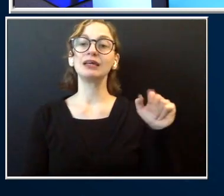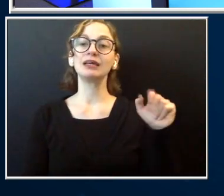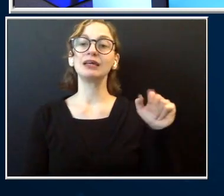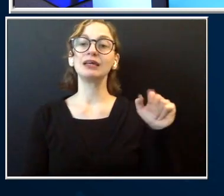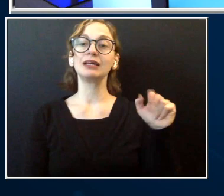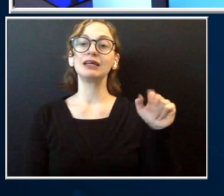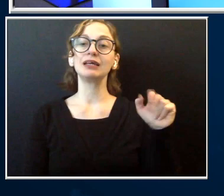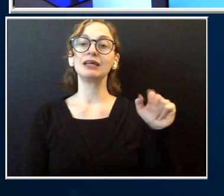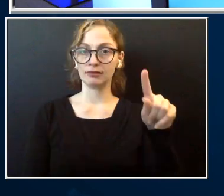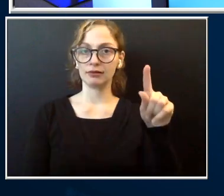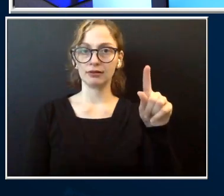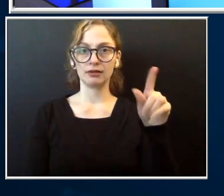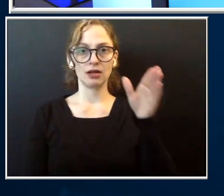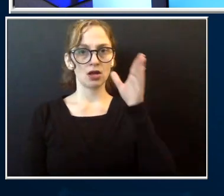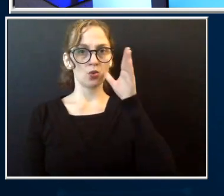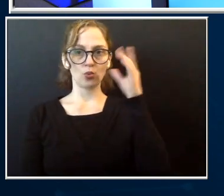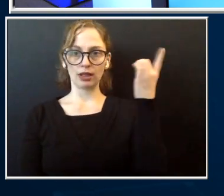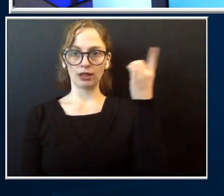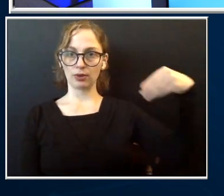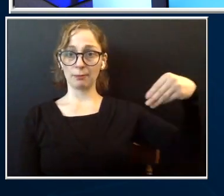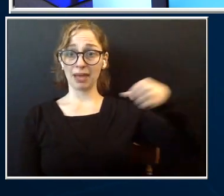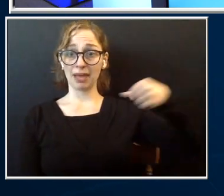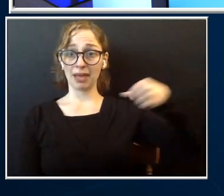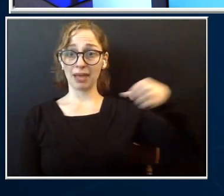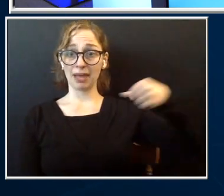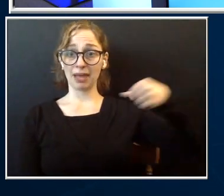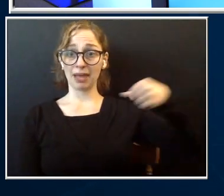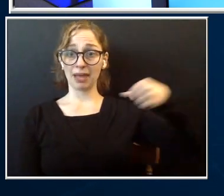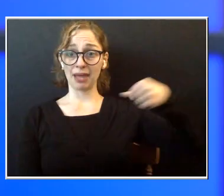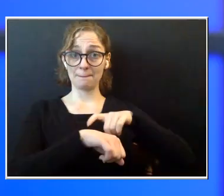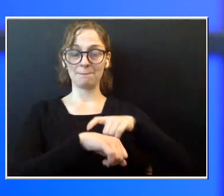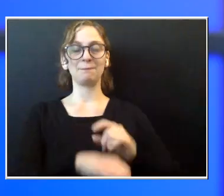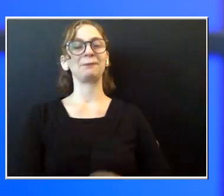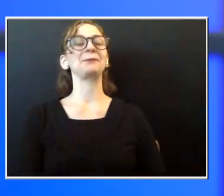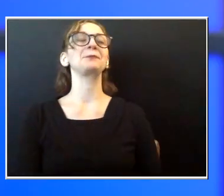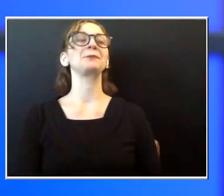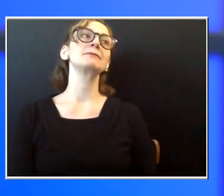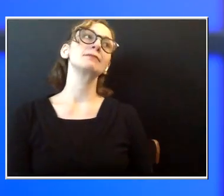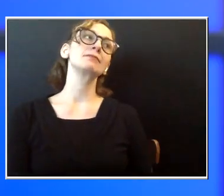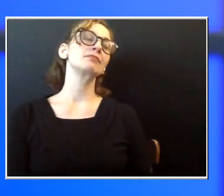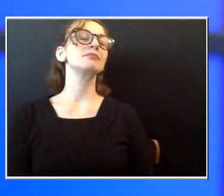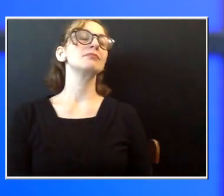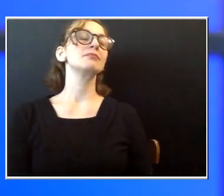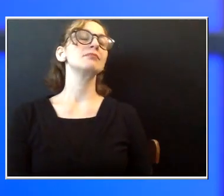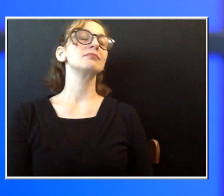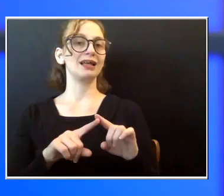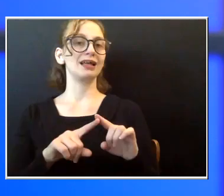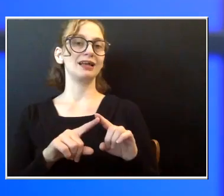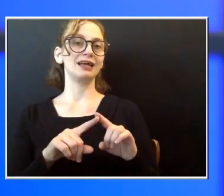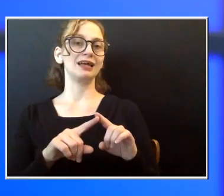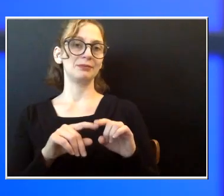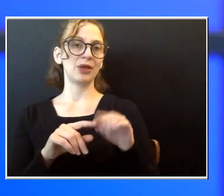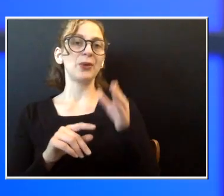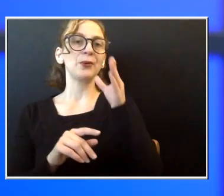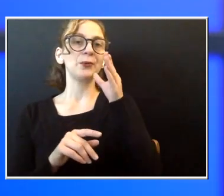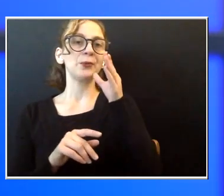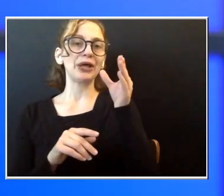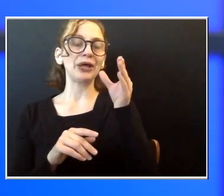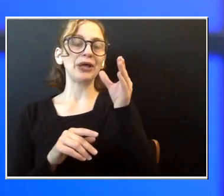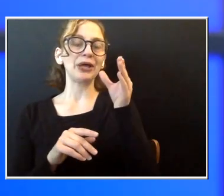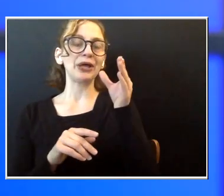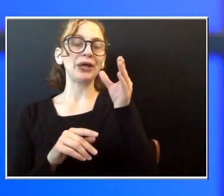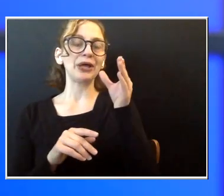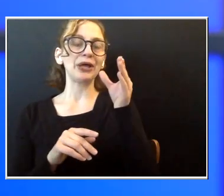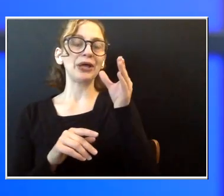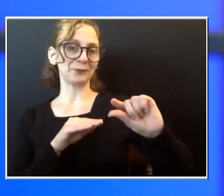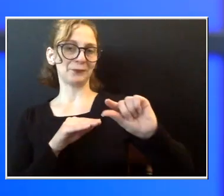paid for my time? Well, that depends on it. There will be a small token of appreciation,